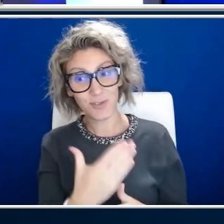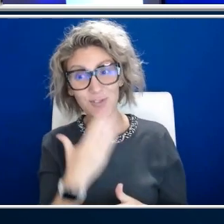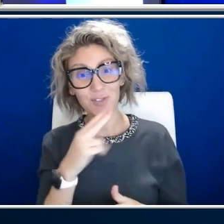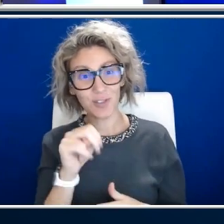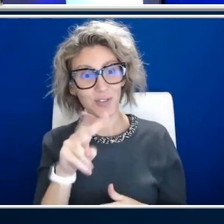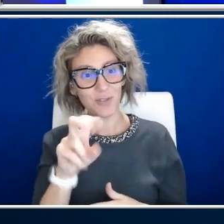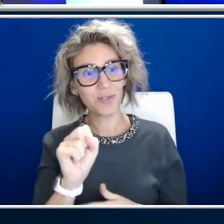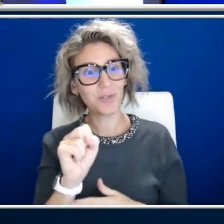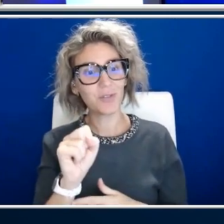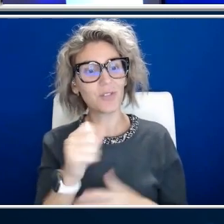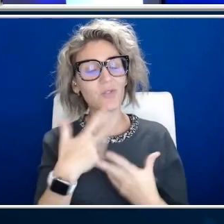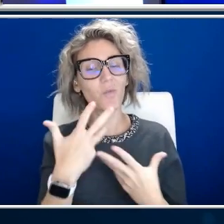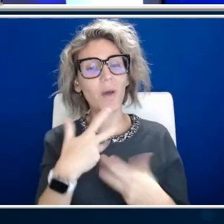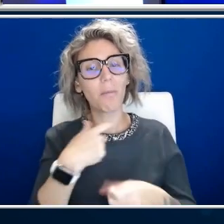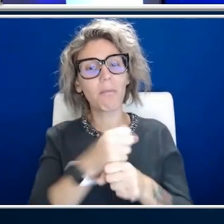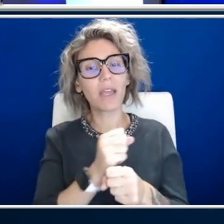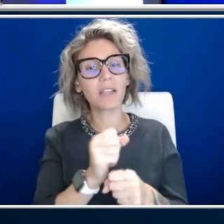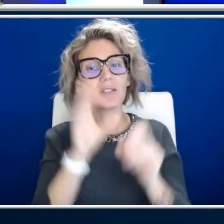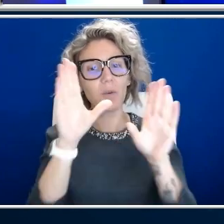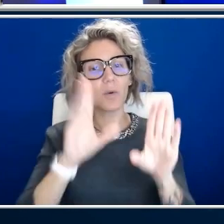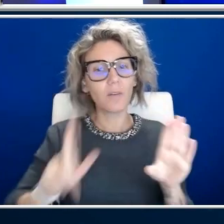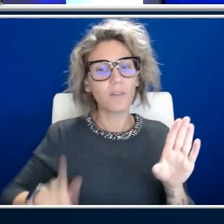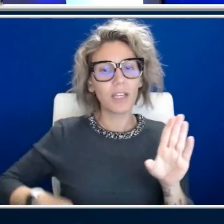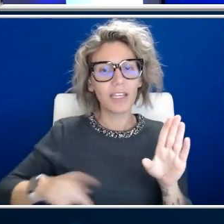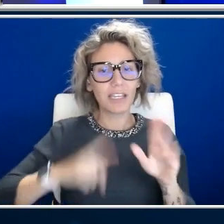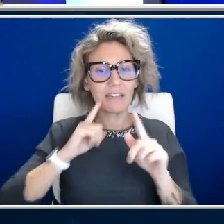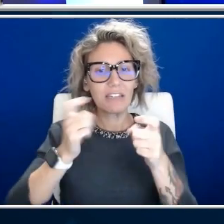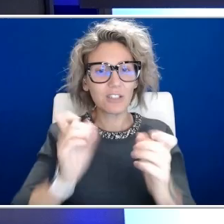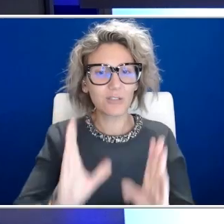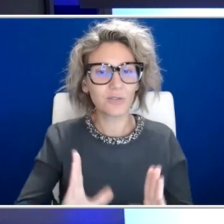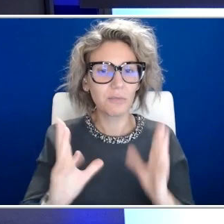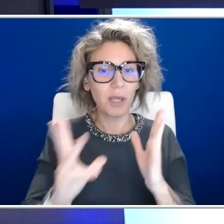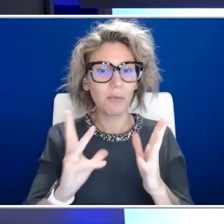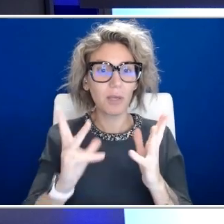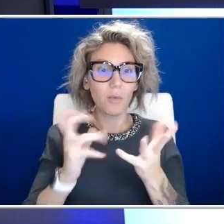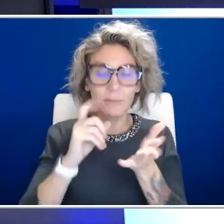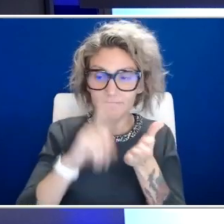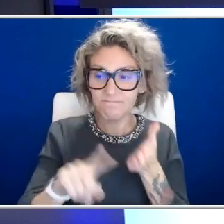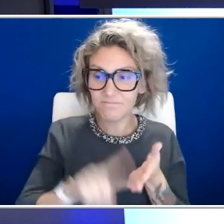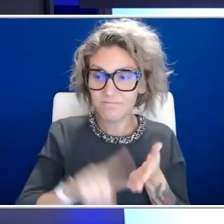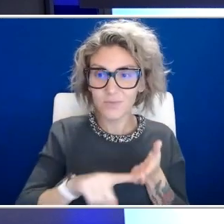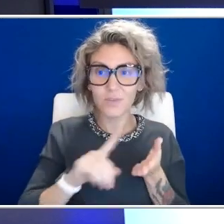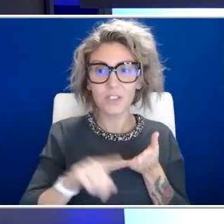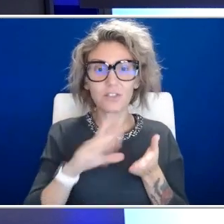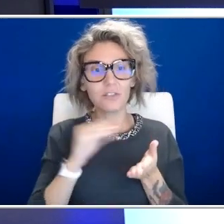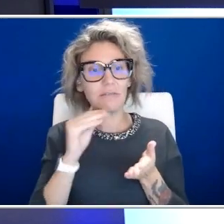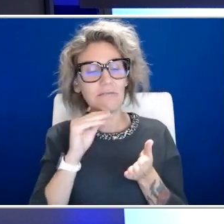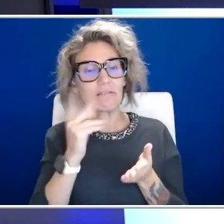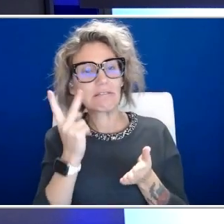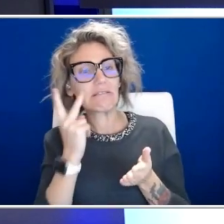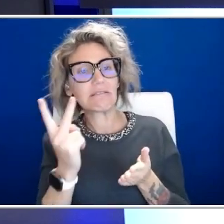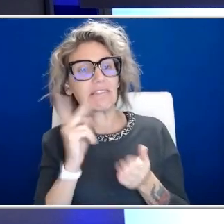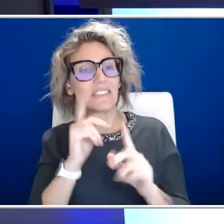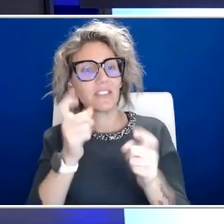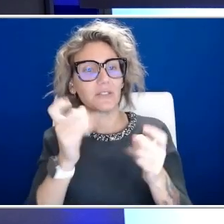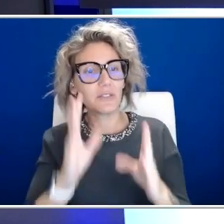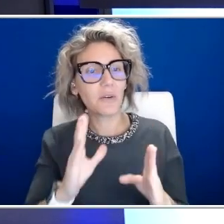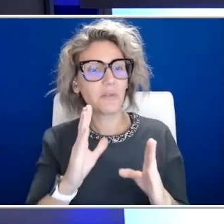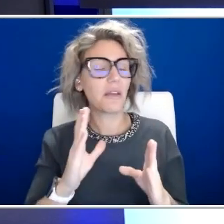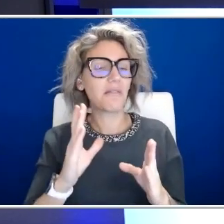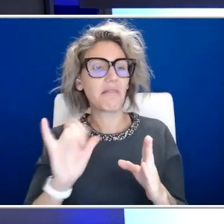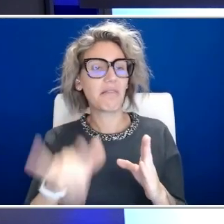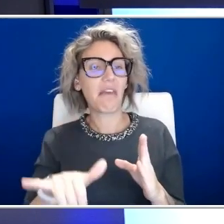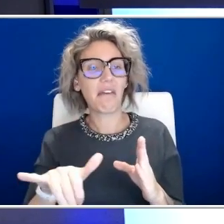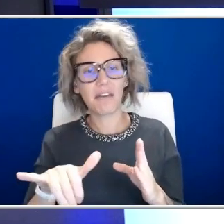makes for a great kidney donor? For those listening who may want to research and look into donating a kidney, what are you looking for? Yeah,